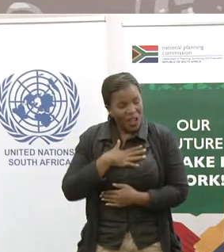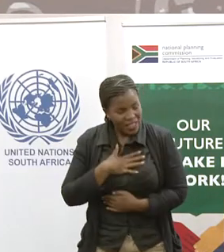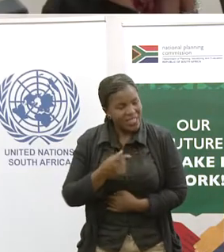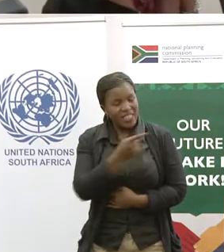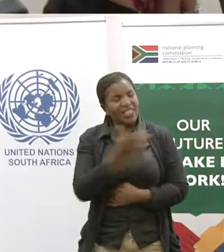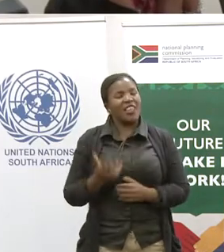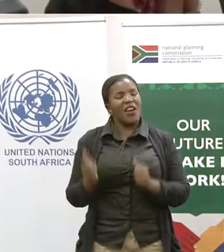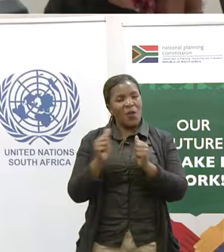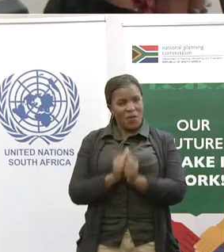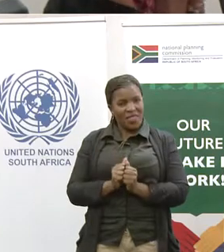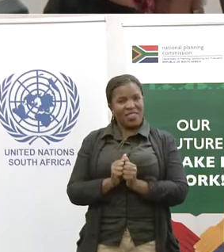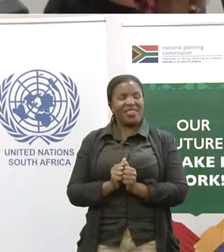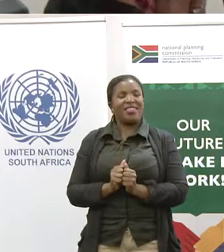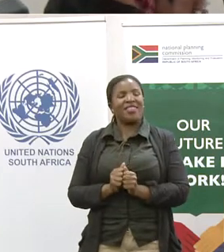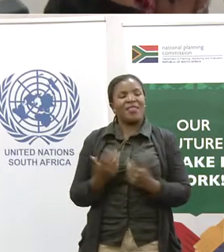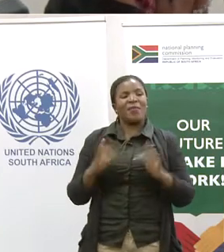with us, Mr. Ndo.